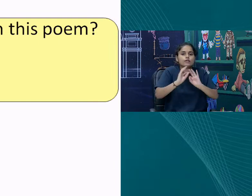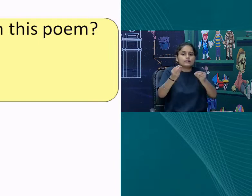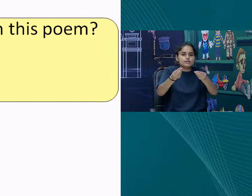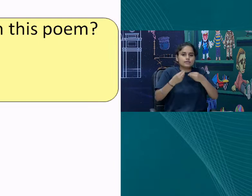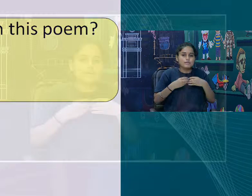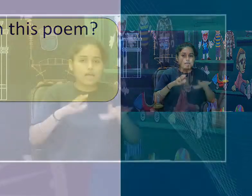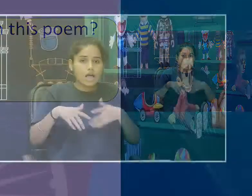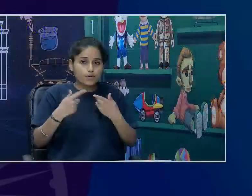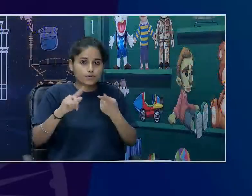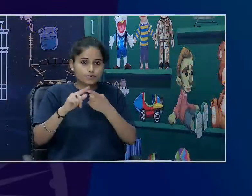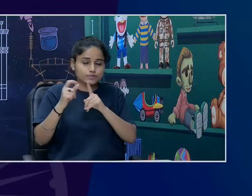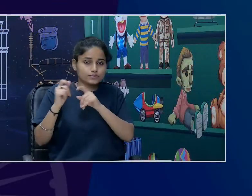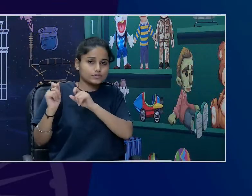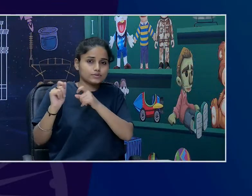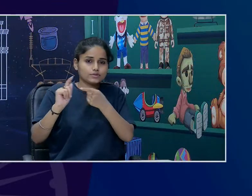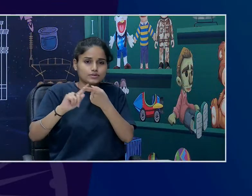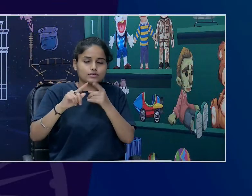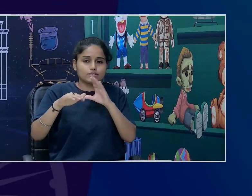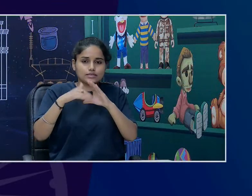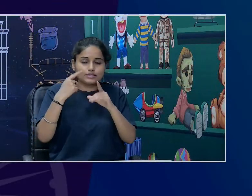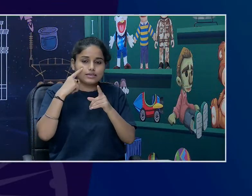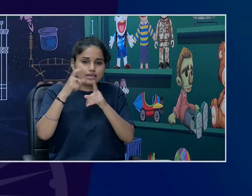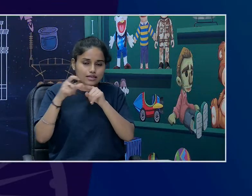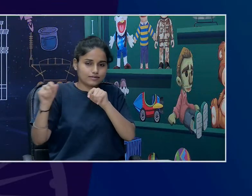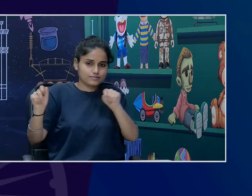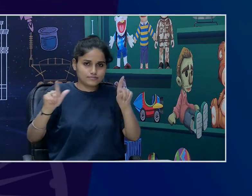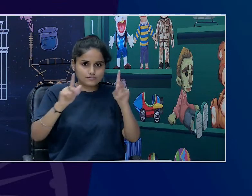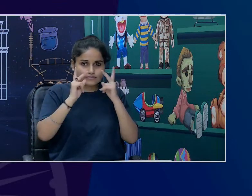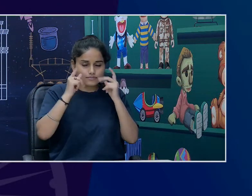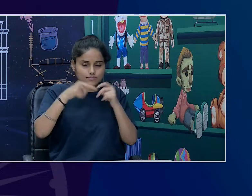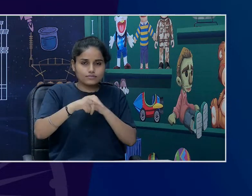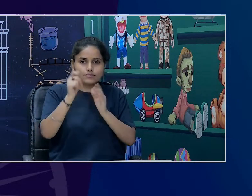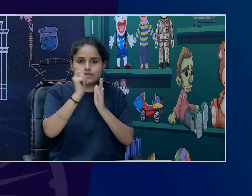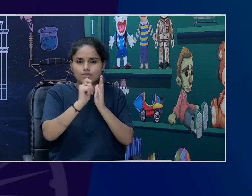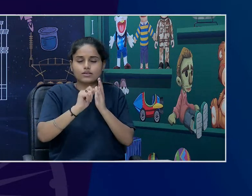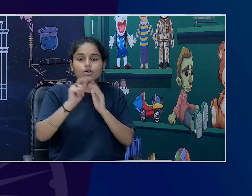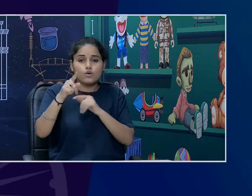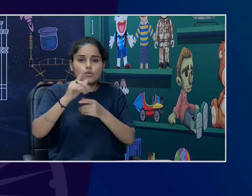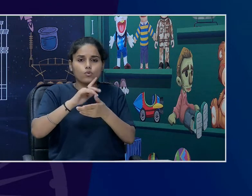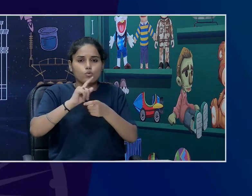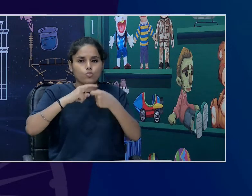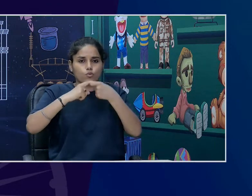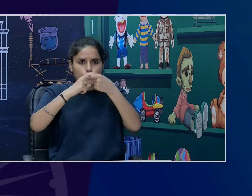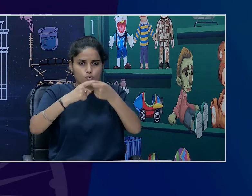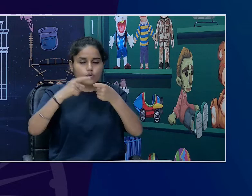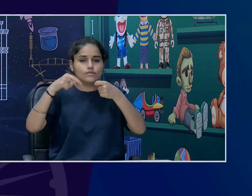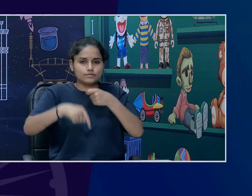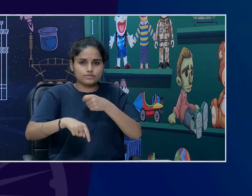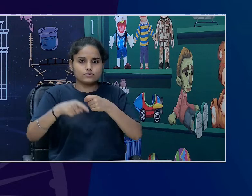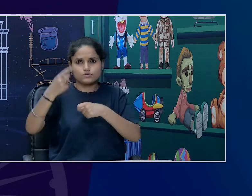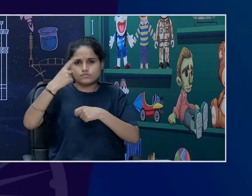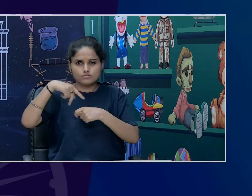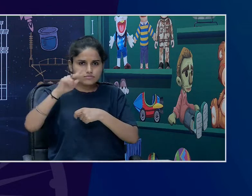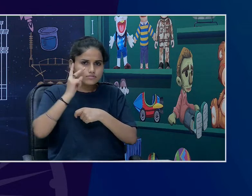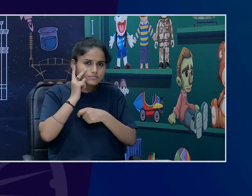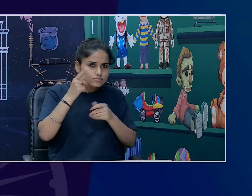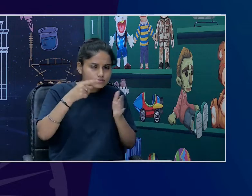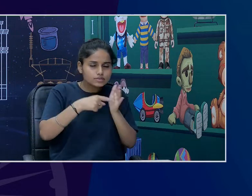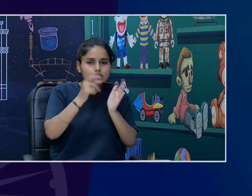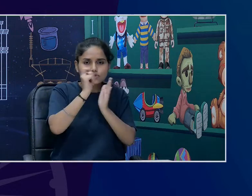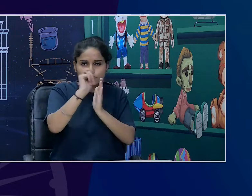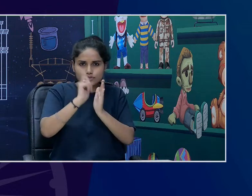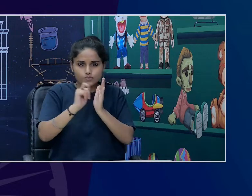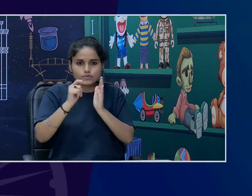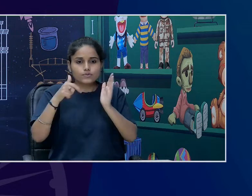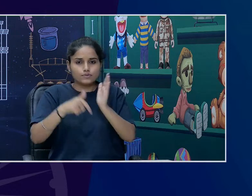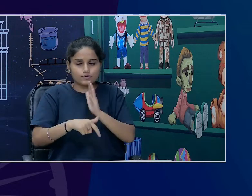ID which has been screened on your screens. You can note down the questions which you have got today here, and you can send